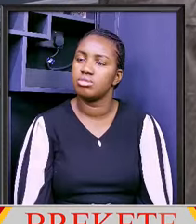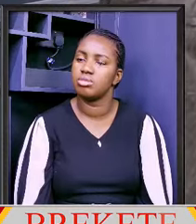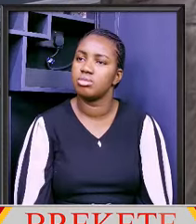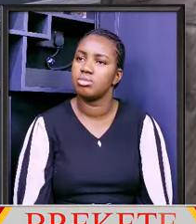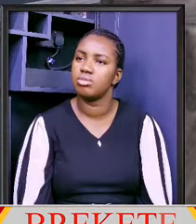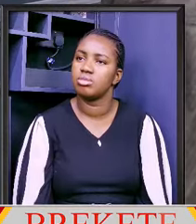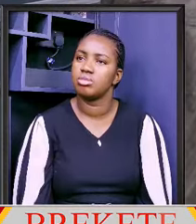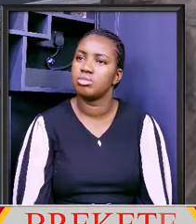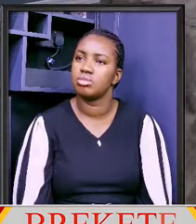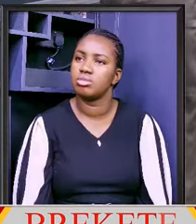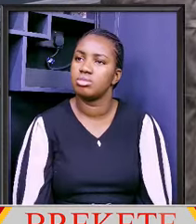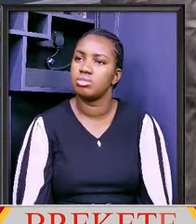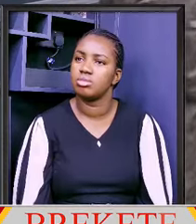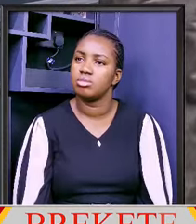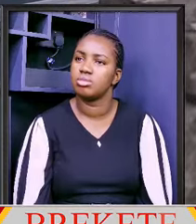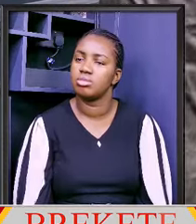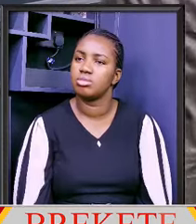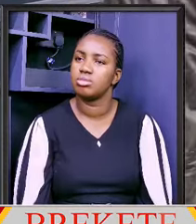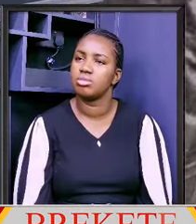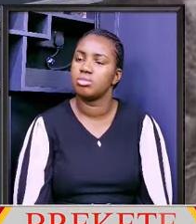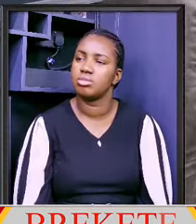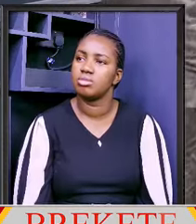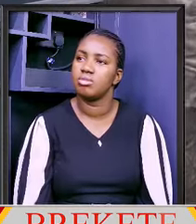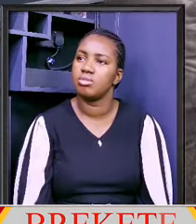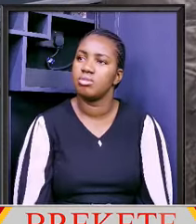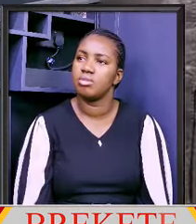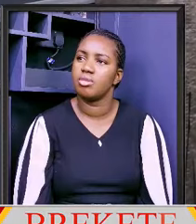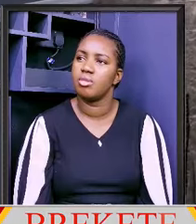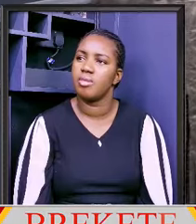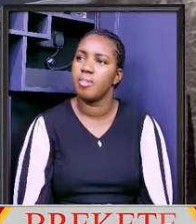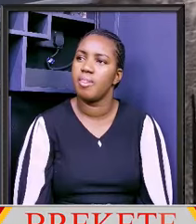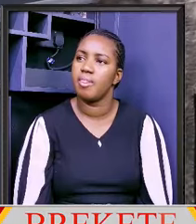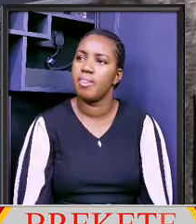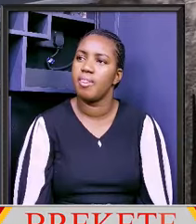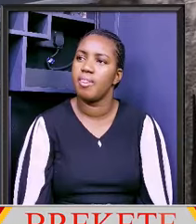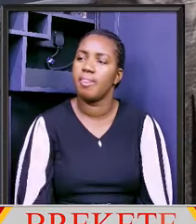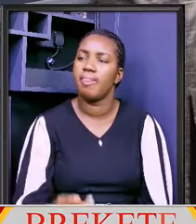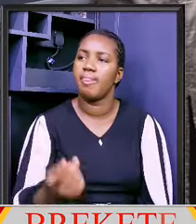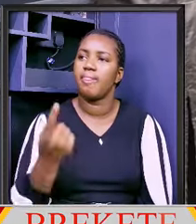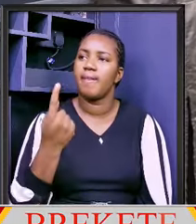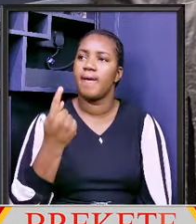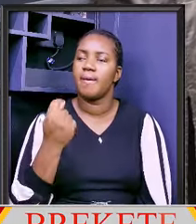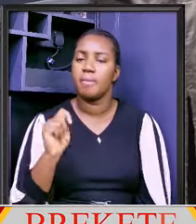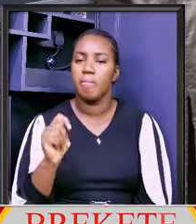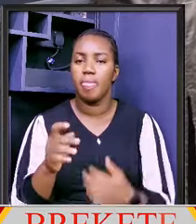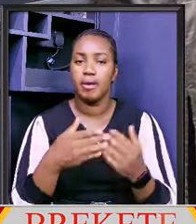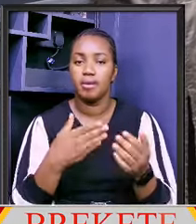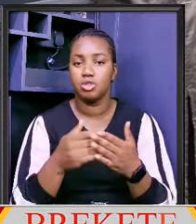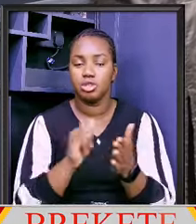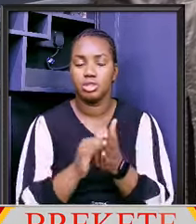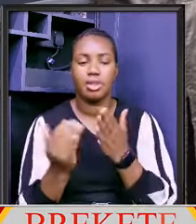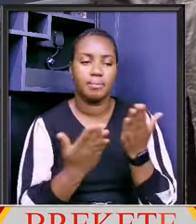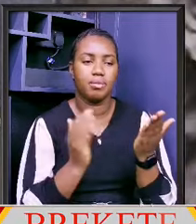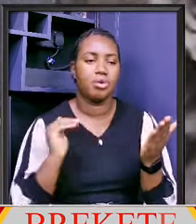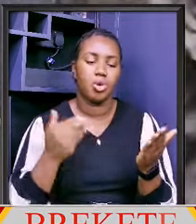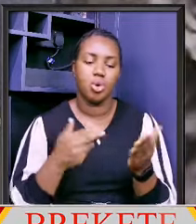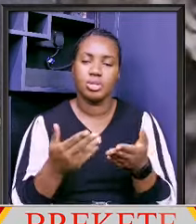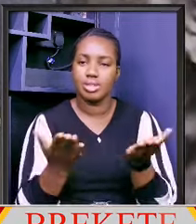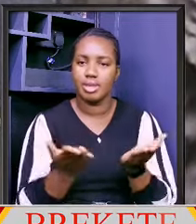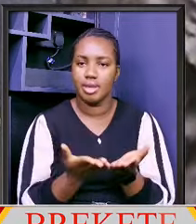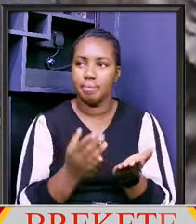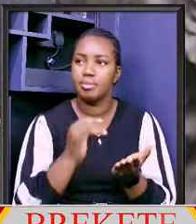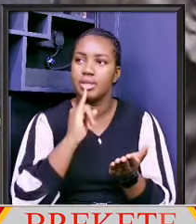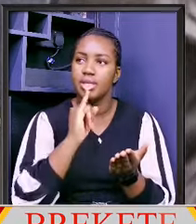Okay, 120. Yes. Okay, about, yes. Okay. The main issue that brought us to this Brekete family